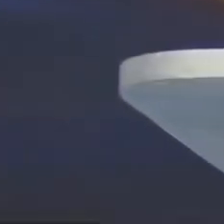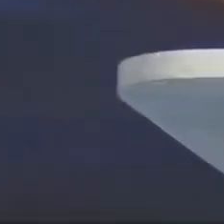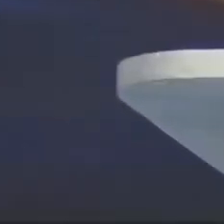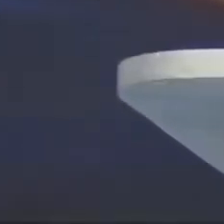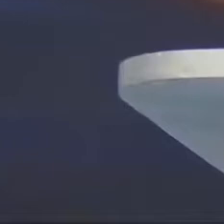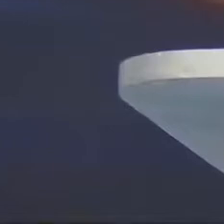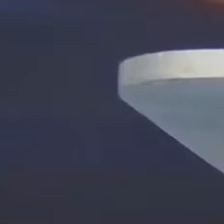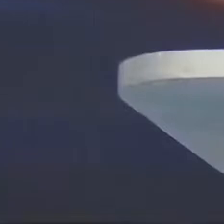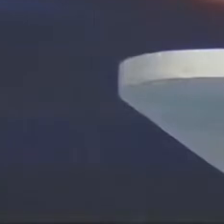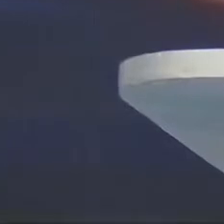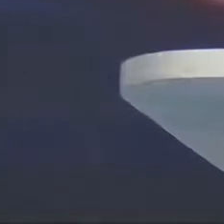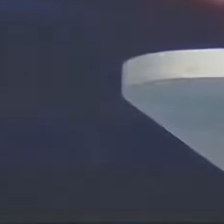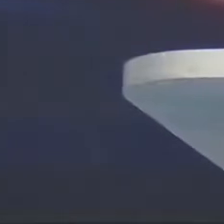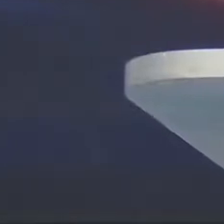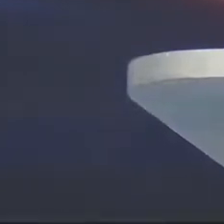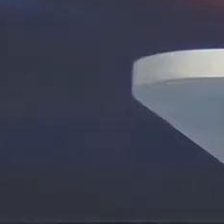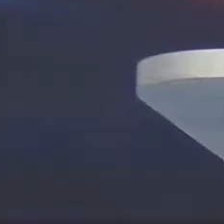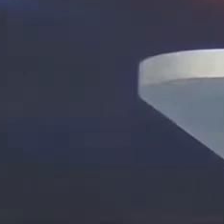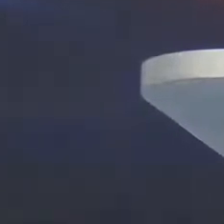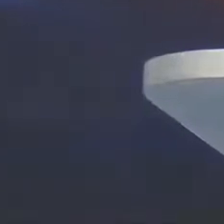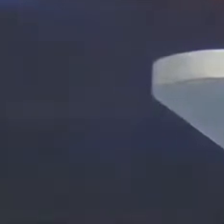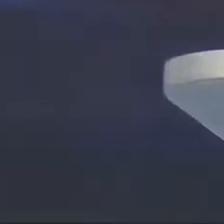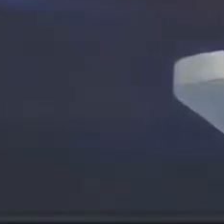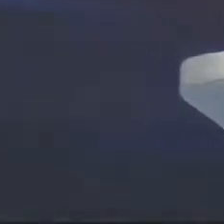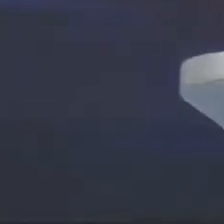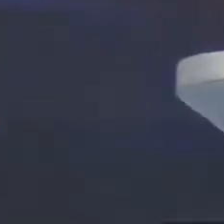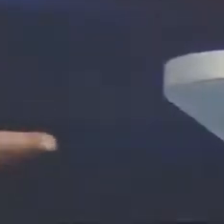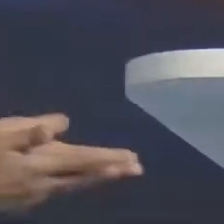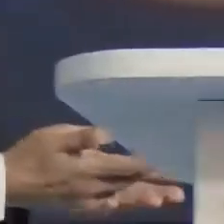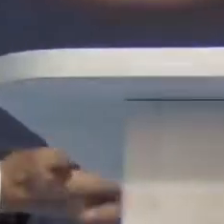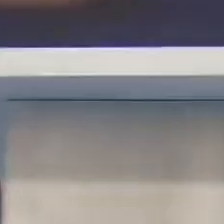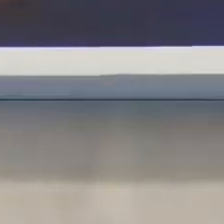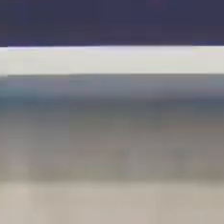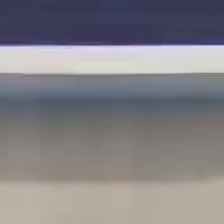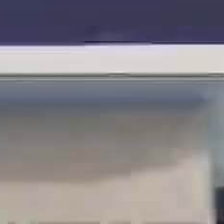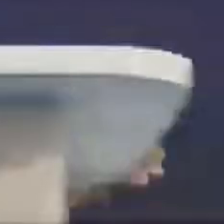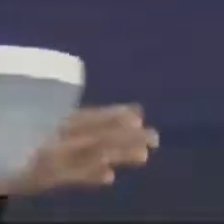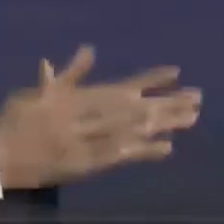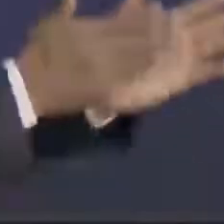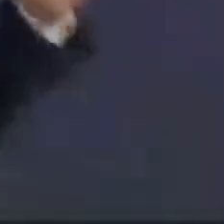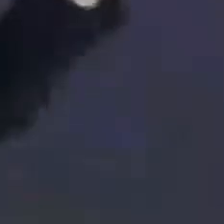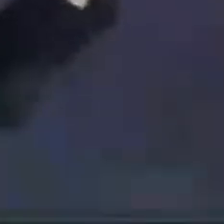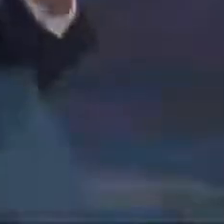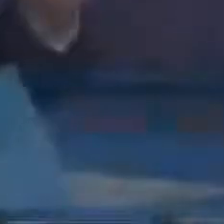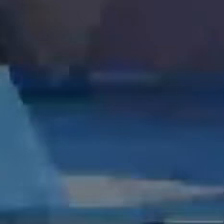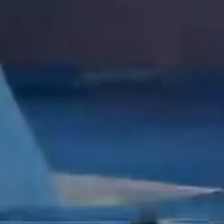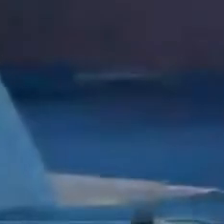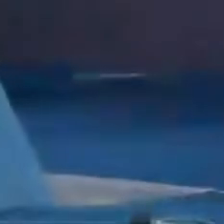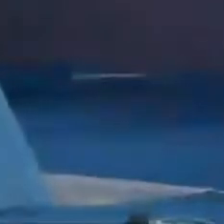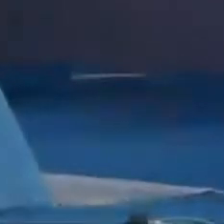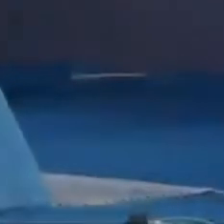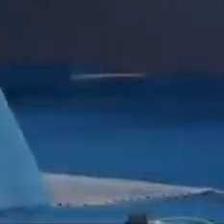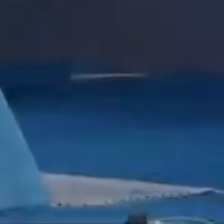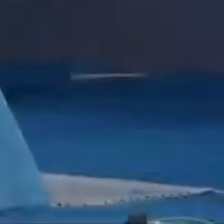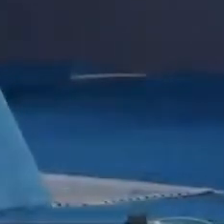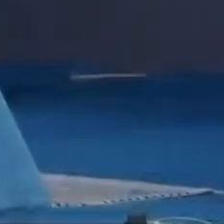knew how my strength might not be like the strength of a teenager. And yet he said, every place the